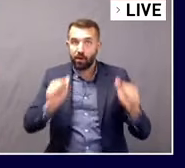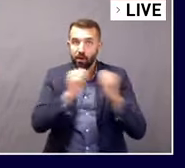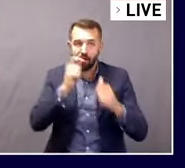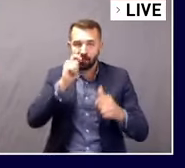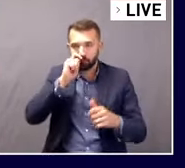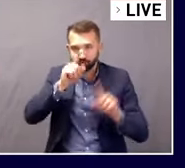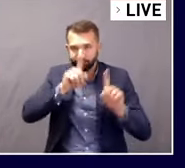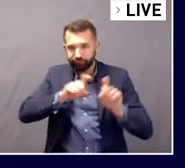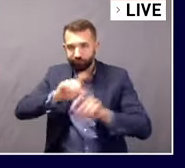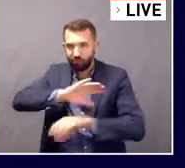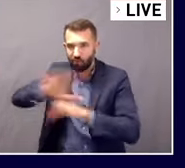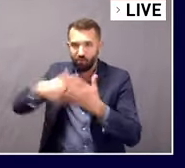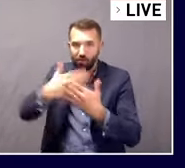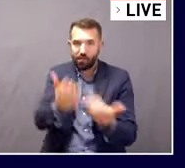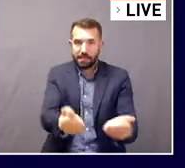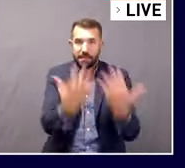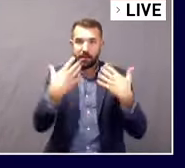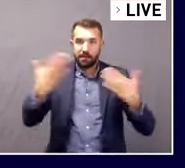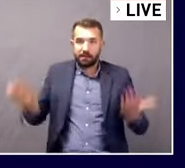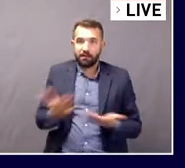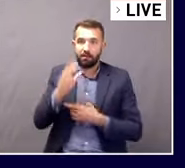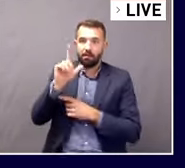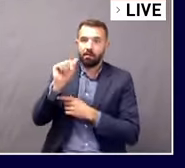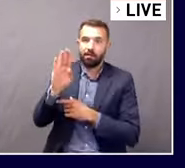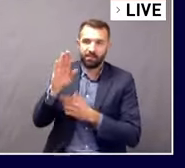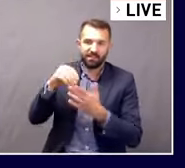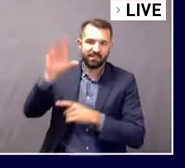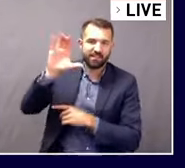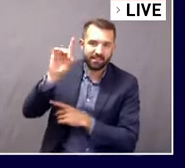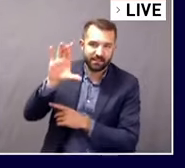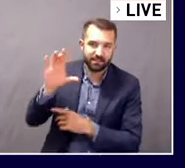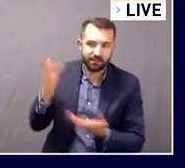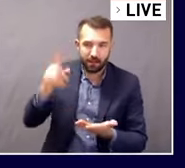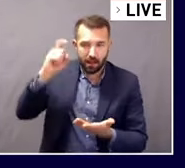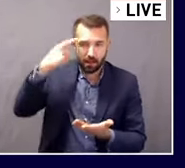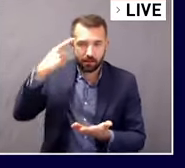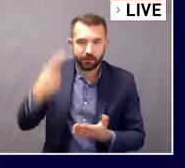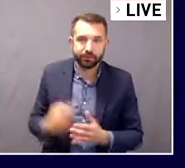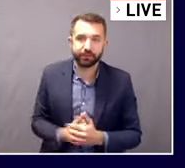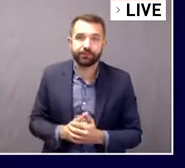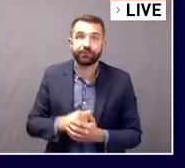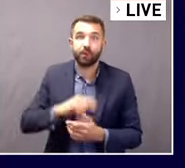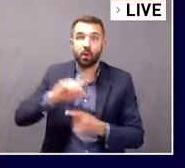developments, especially around the results of that testing, we'll make sure to keep everyone updated.